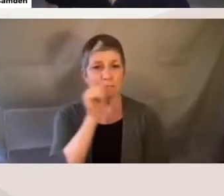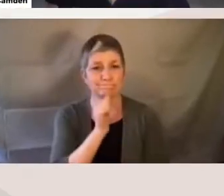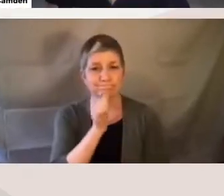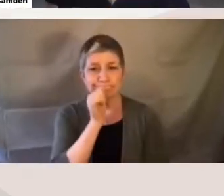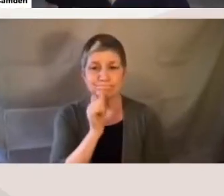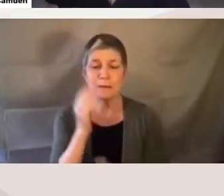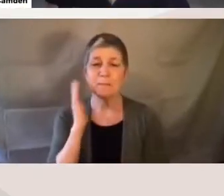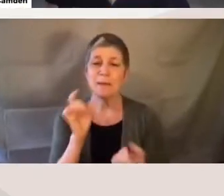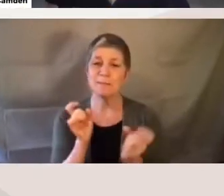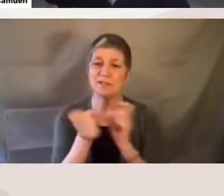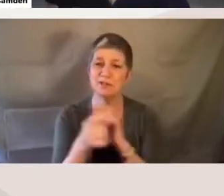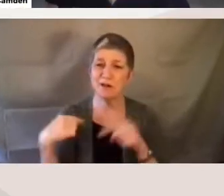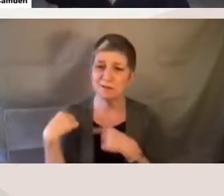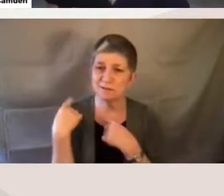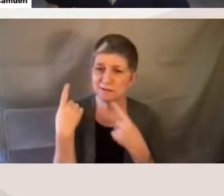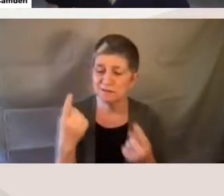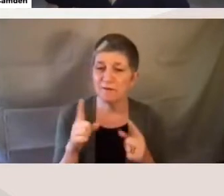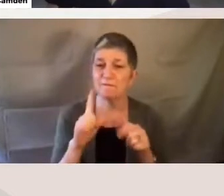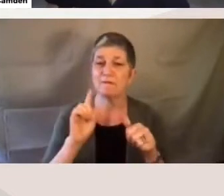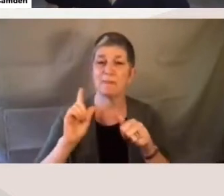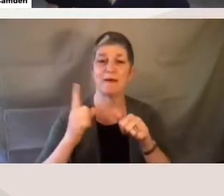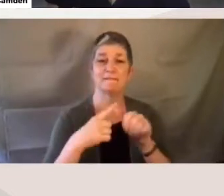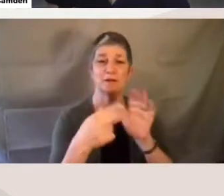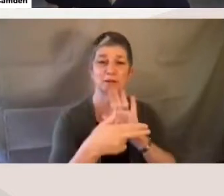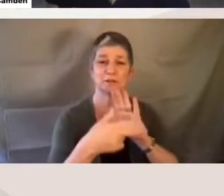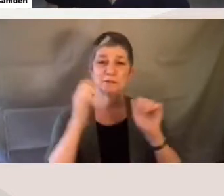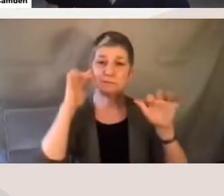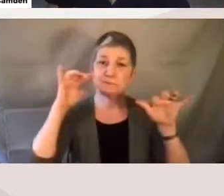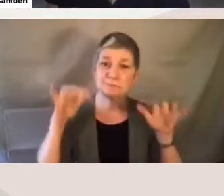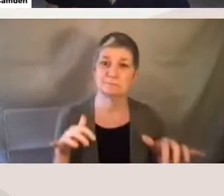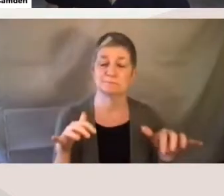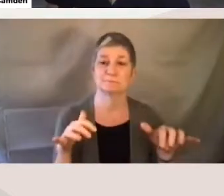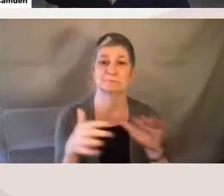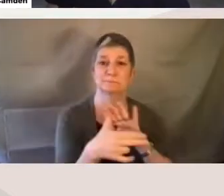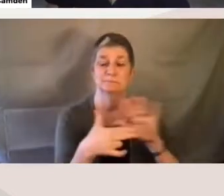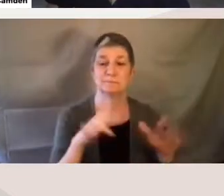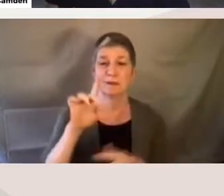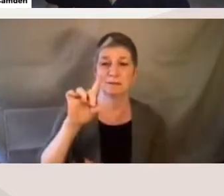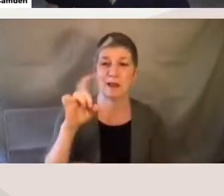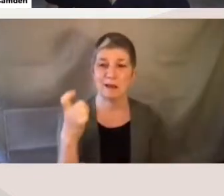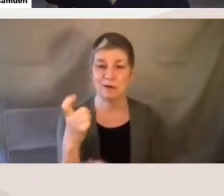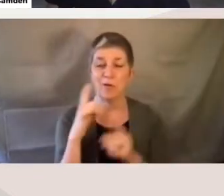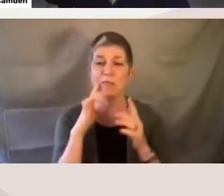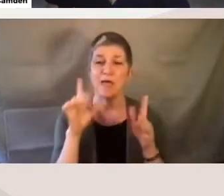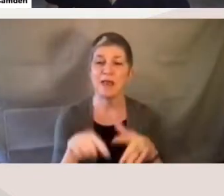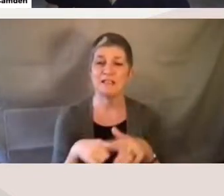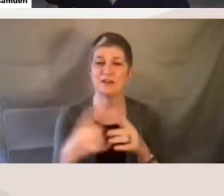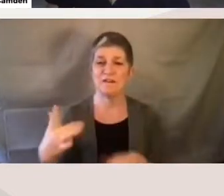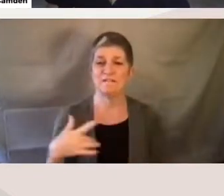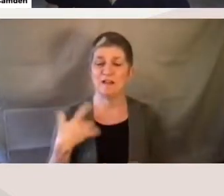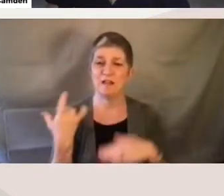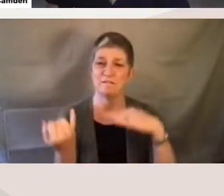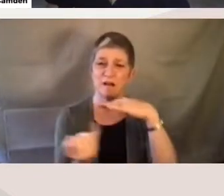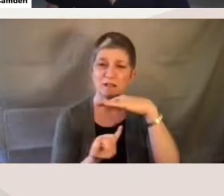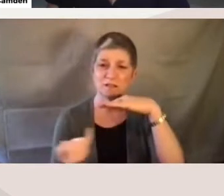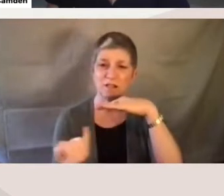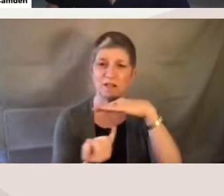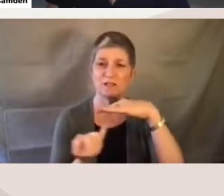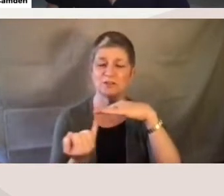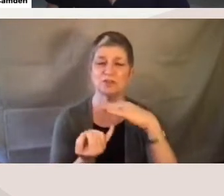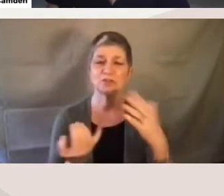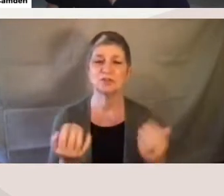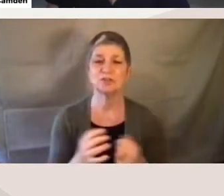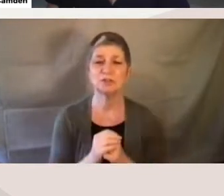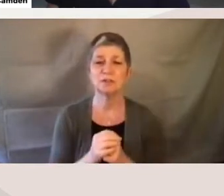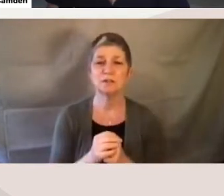have changed a little bit since that initial shock of diagnosis, that initial feeling of isolation. Um,